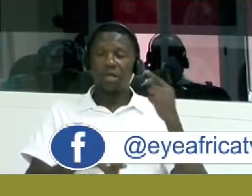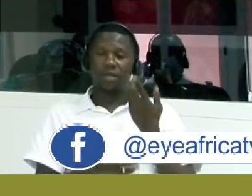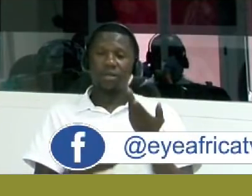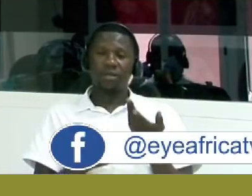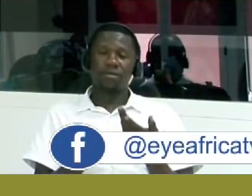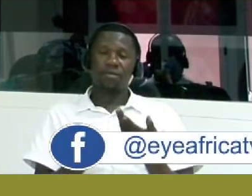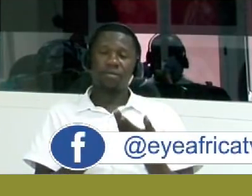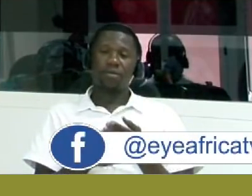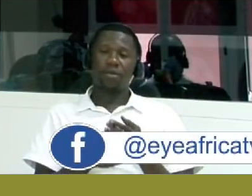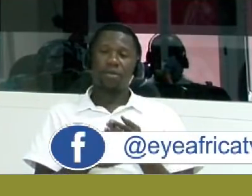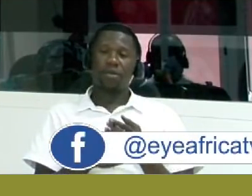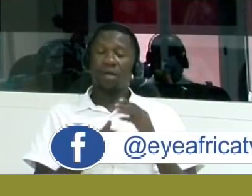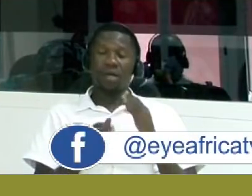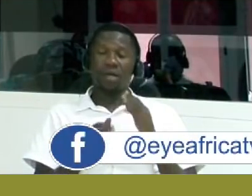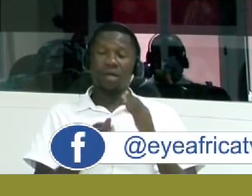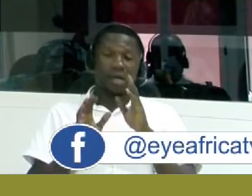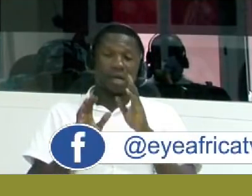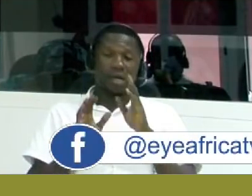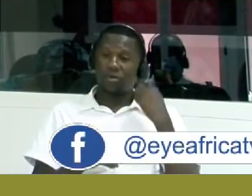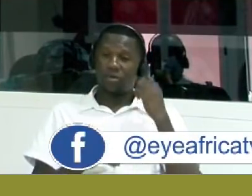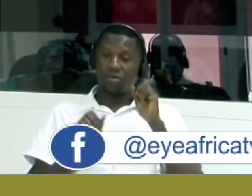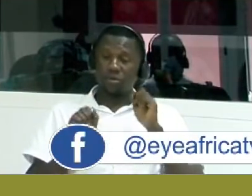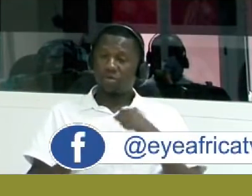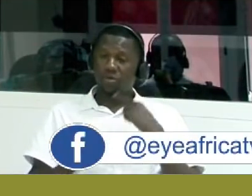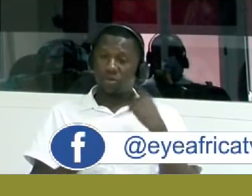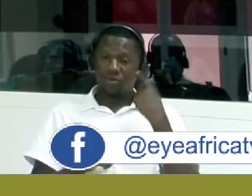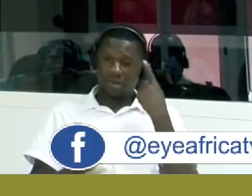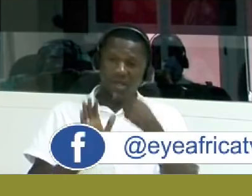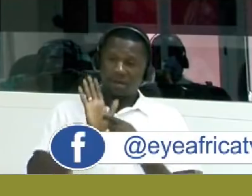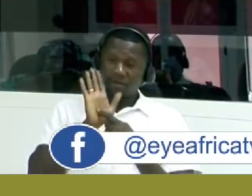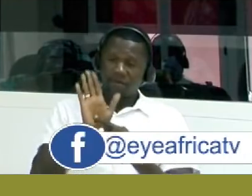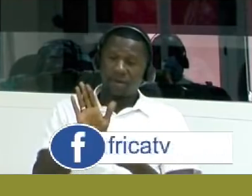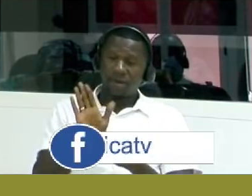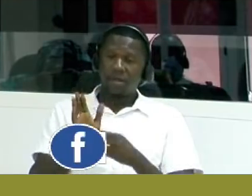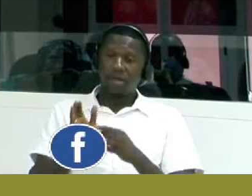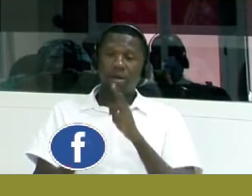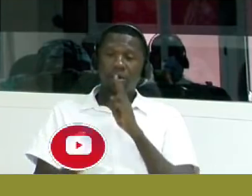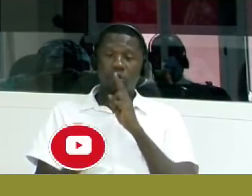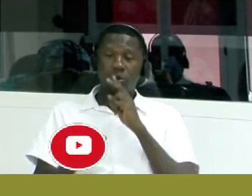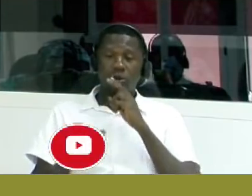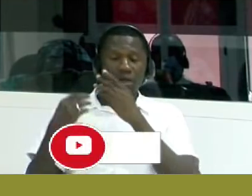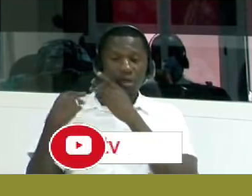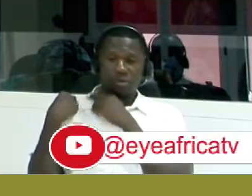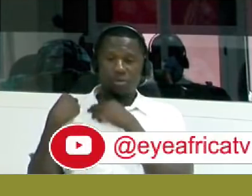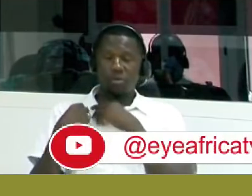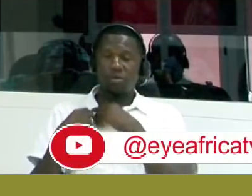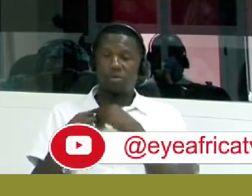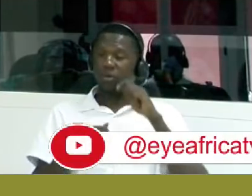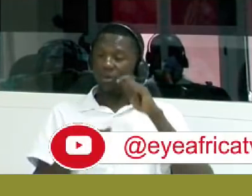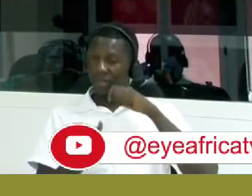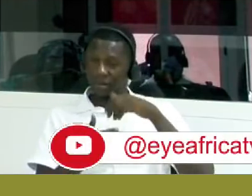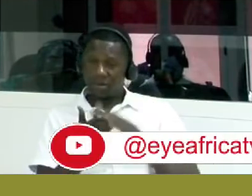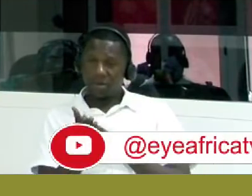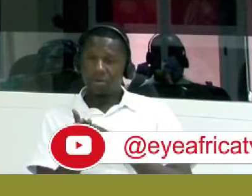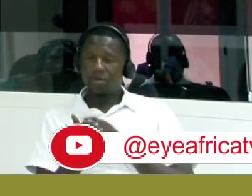So in the absence of being able to identify the victim, we could not proceed with that case.